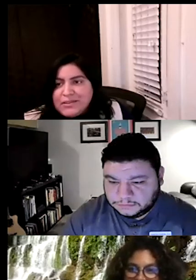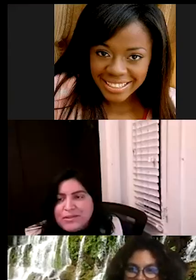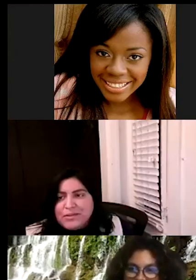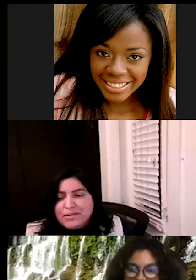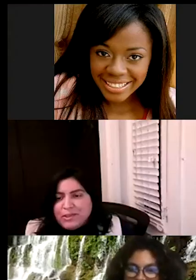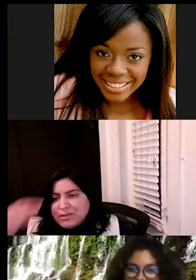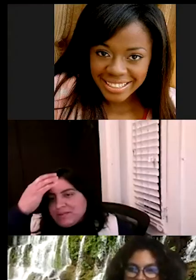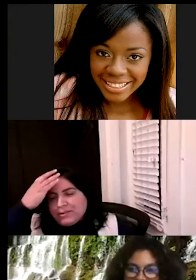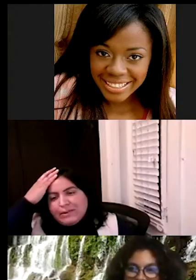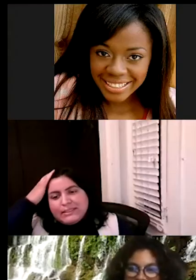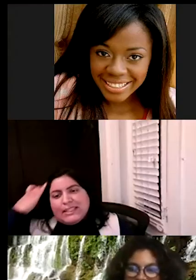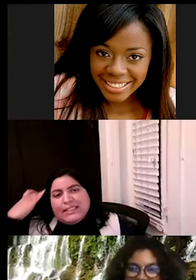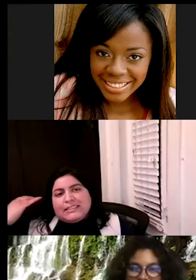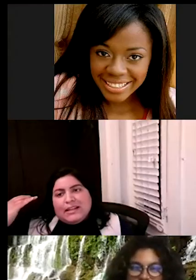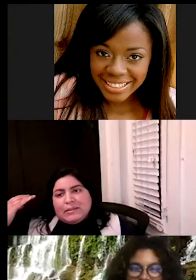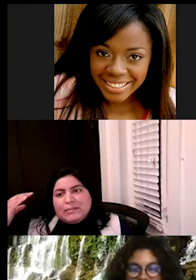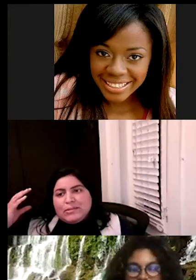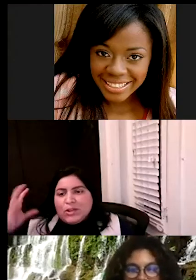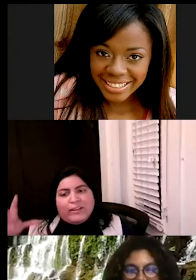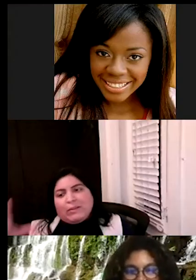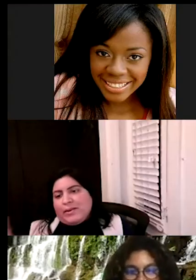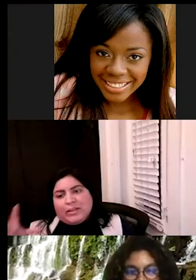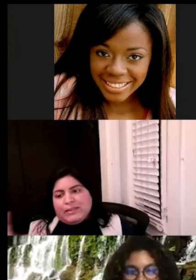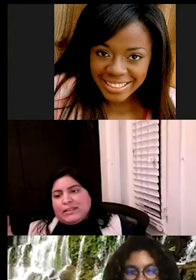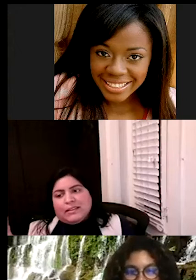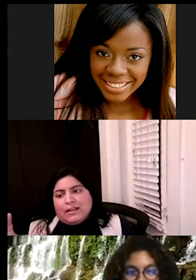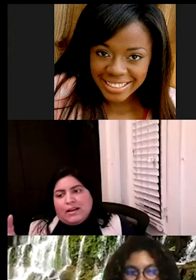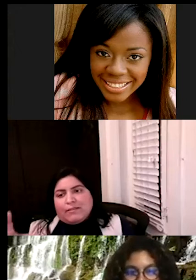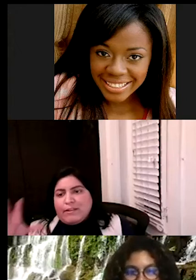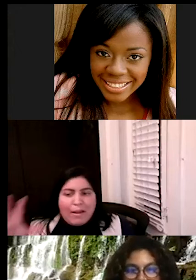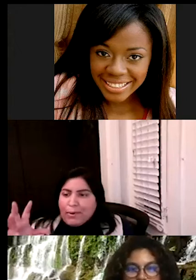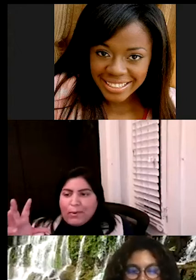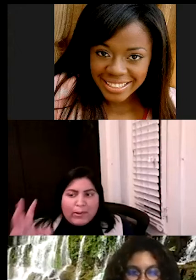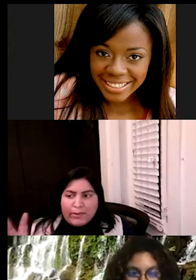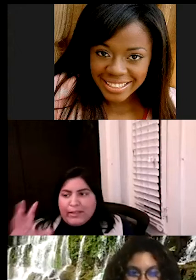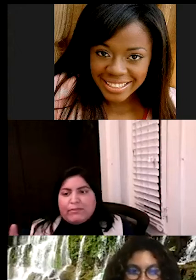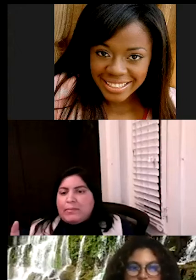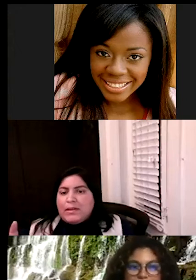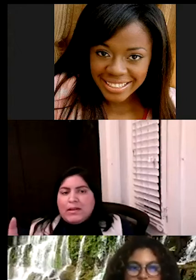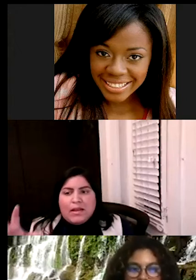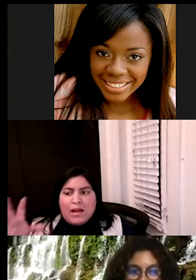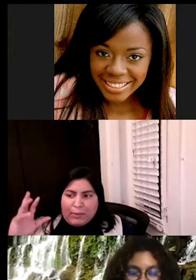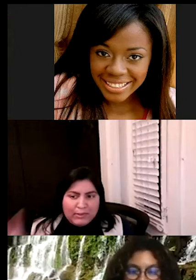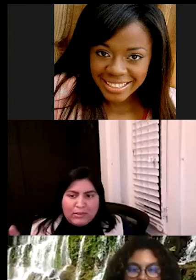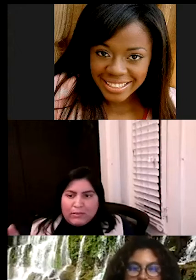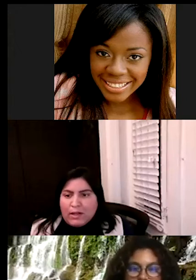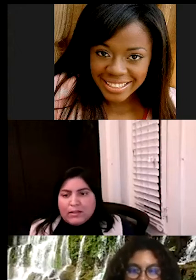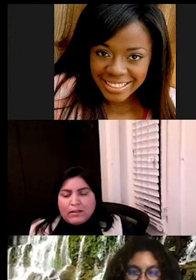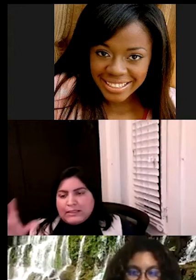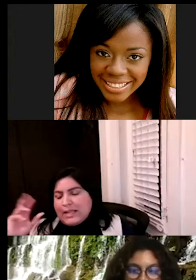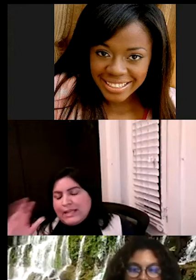Yeah, so what I would say is don't forget about your community. Remember where you came from. As a person